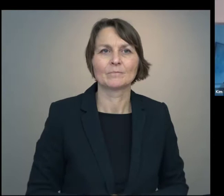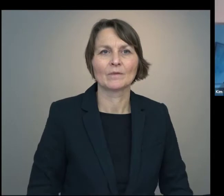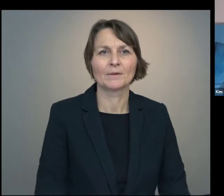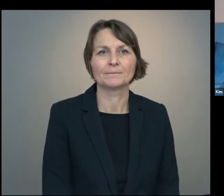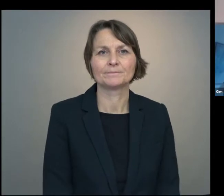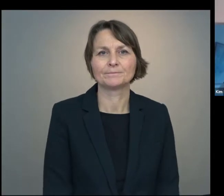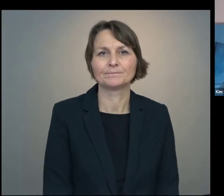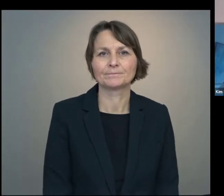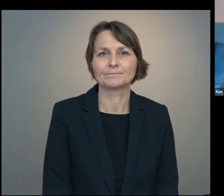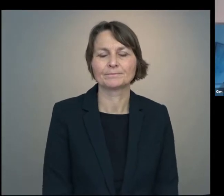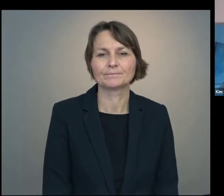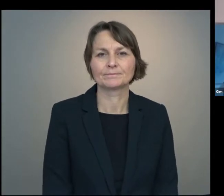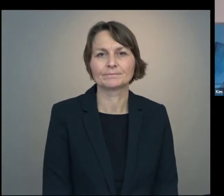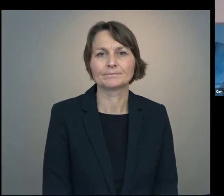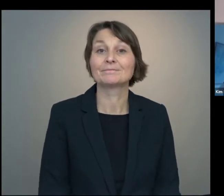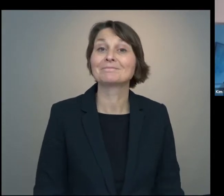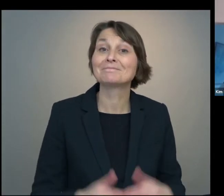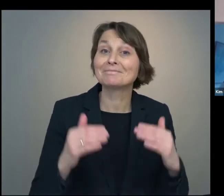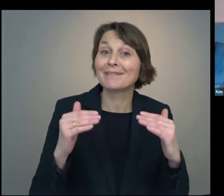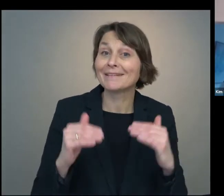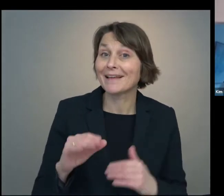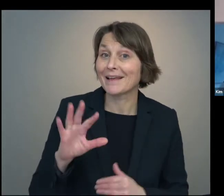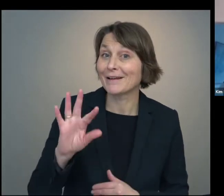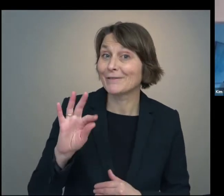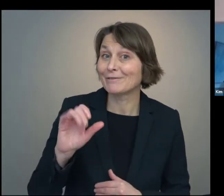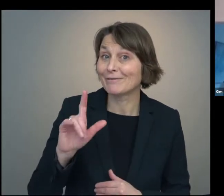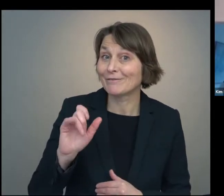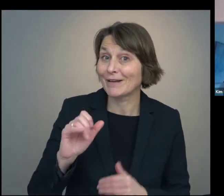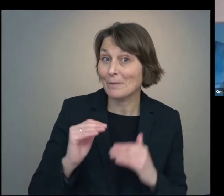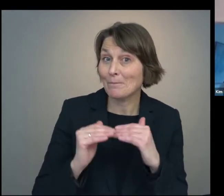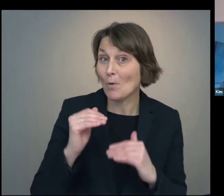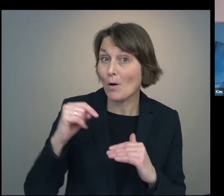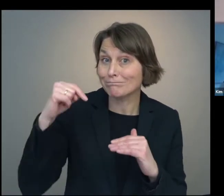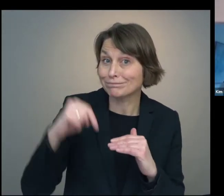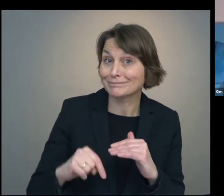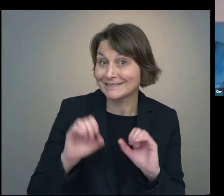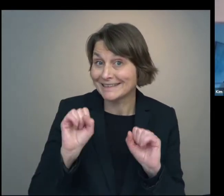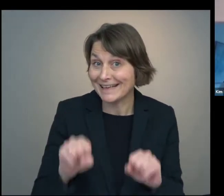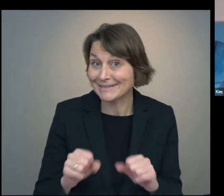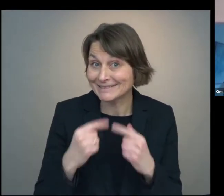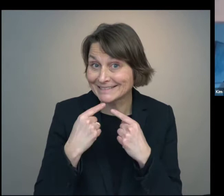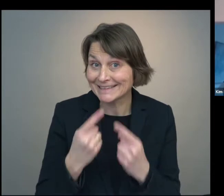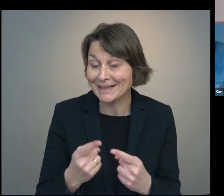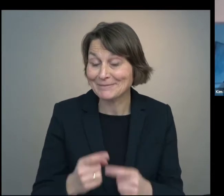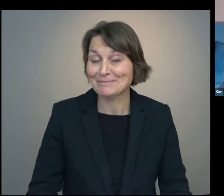this. And then, Filip, please, the details.